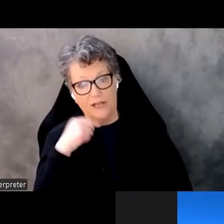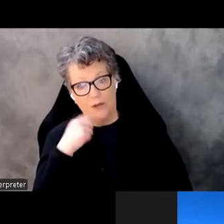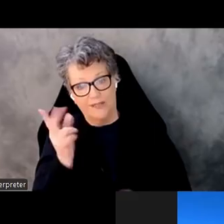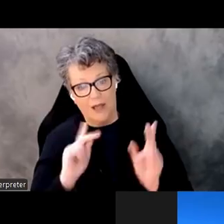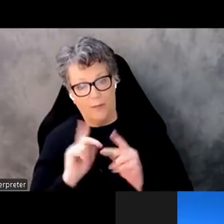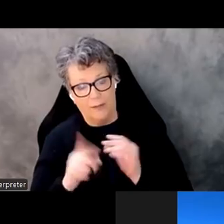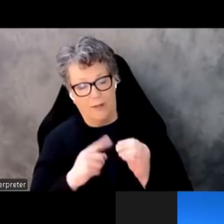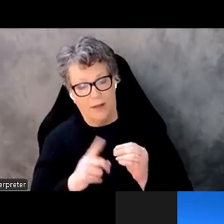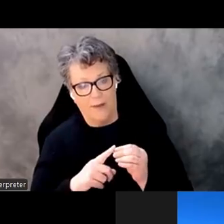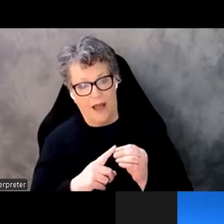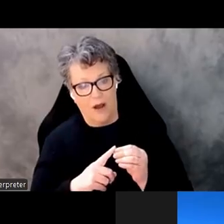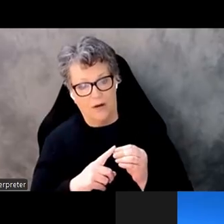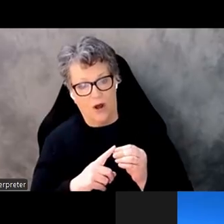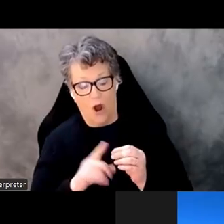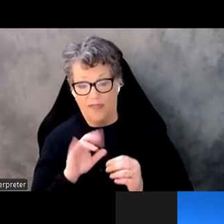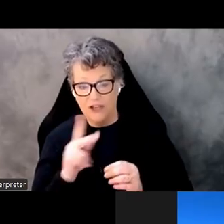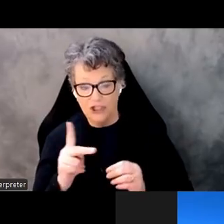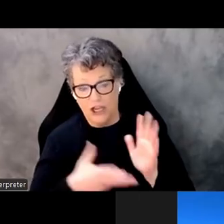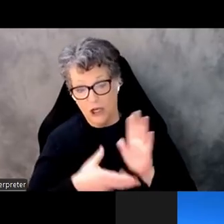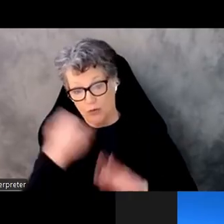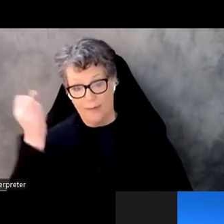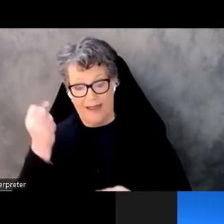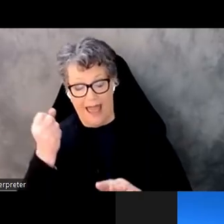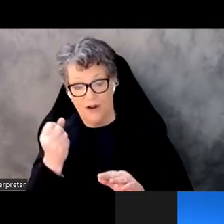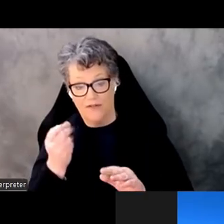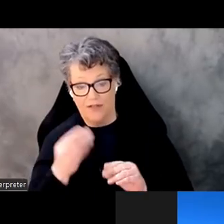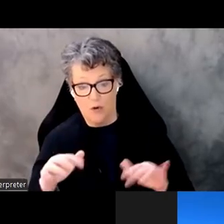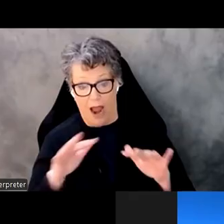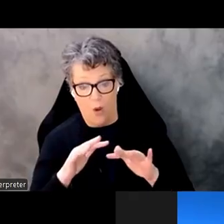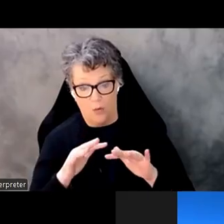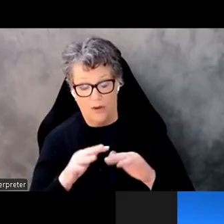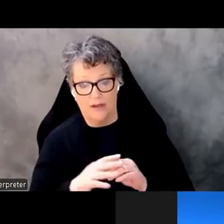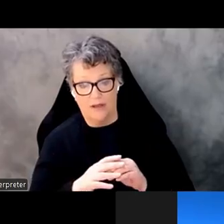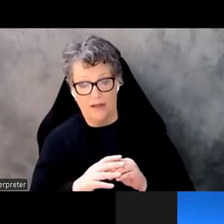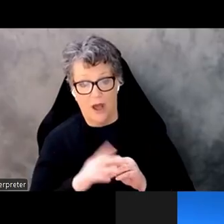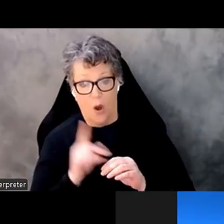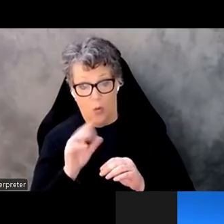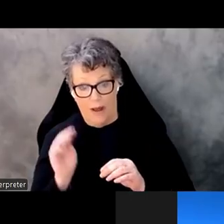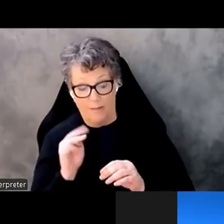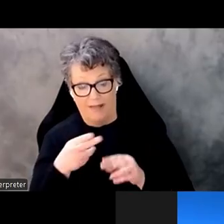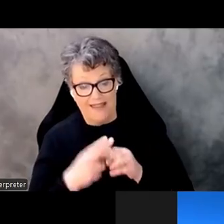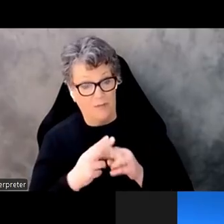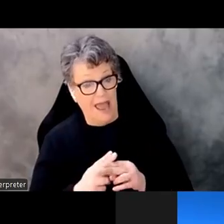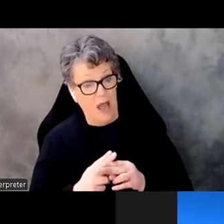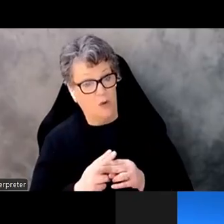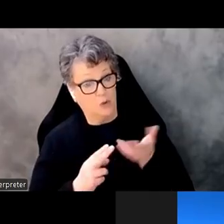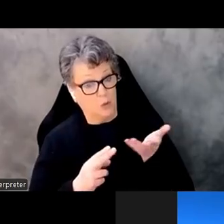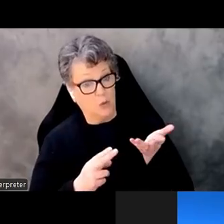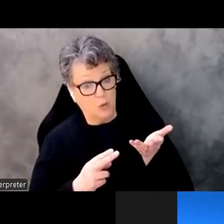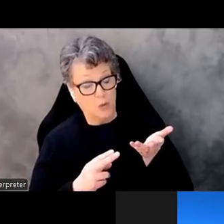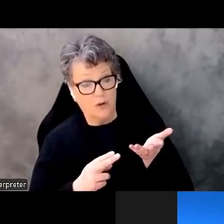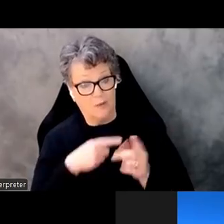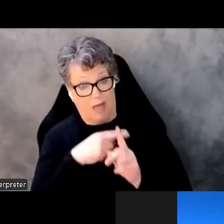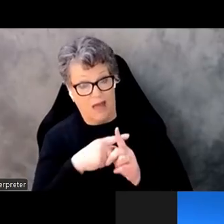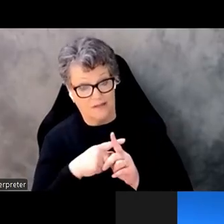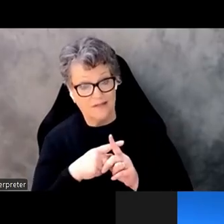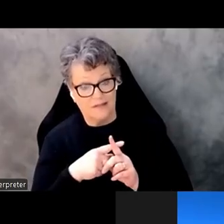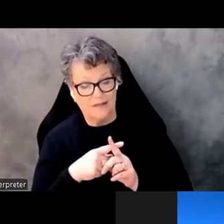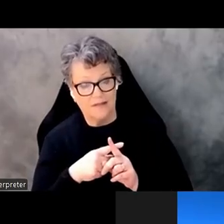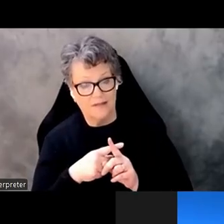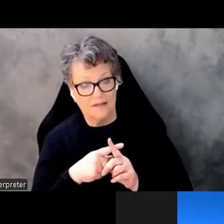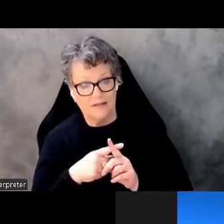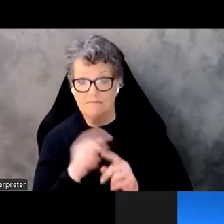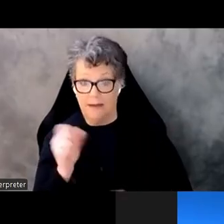about all the junk you're ripping out of the ground, 1 million pounds, baby, plus.